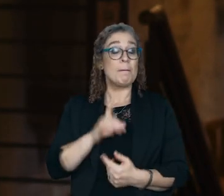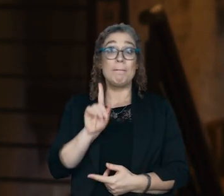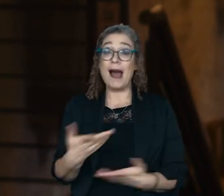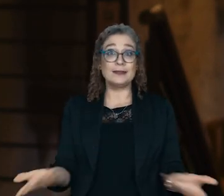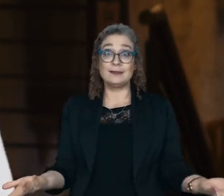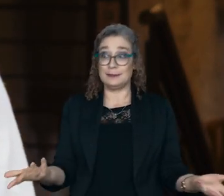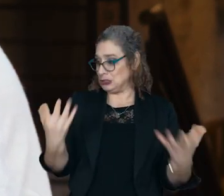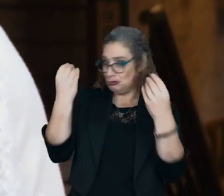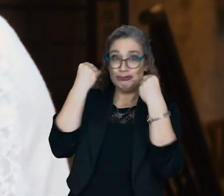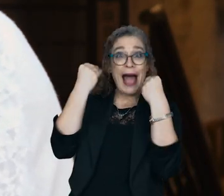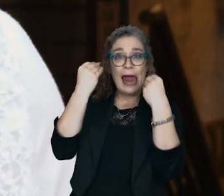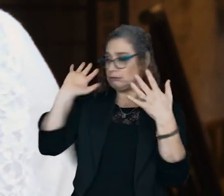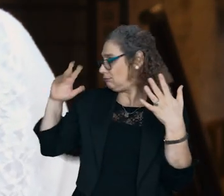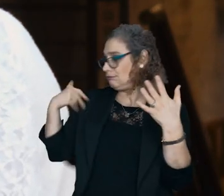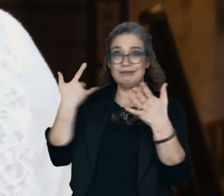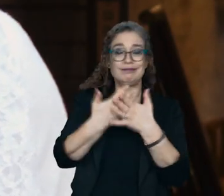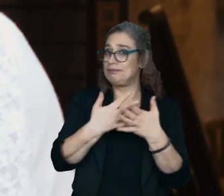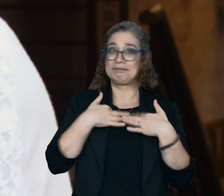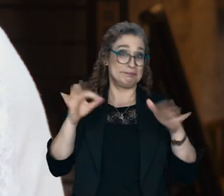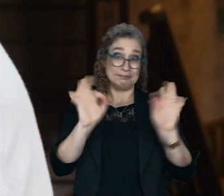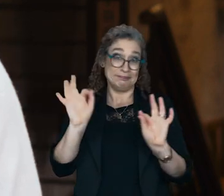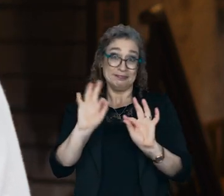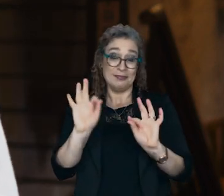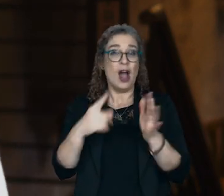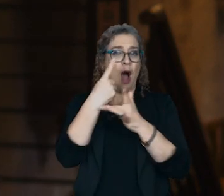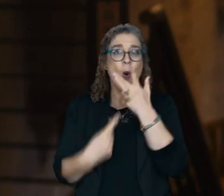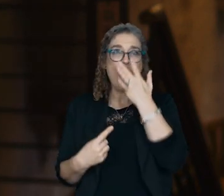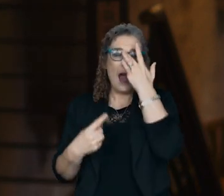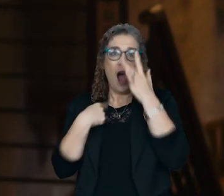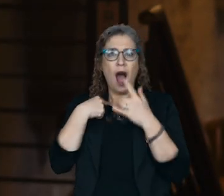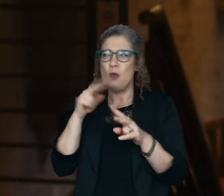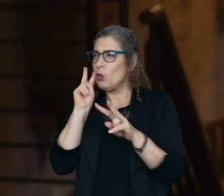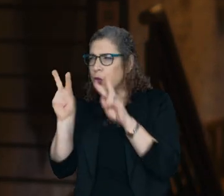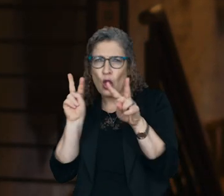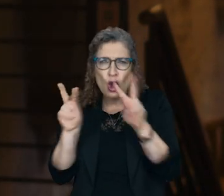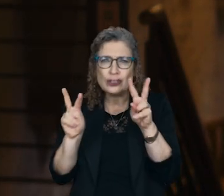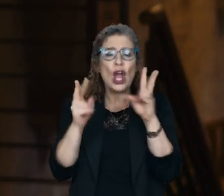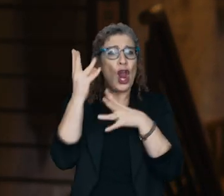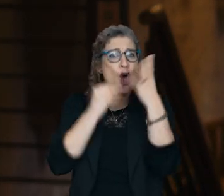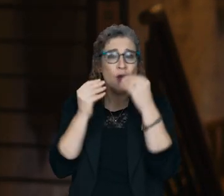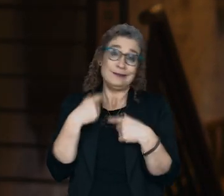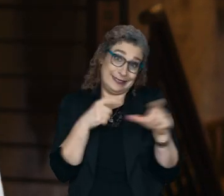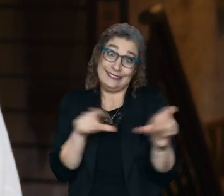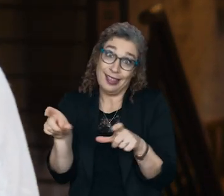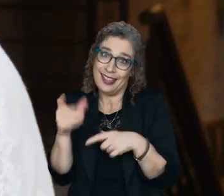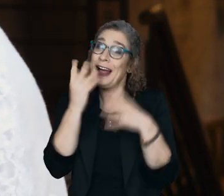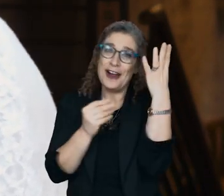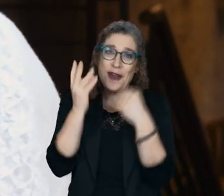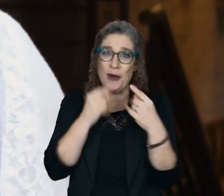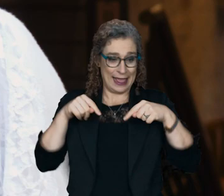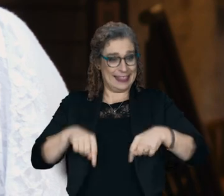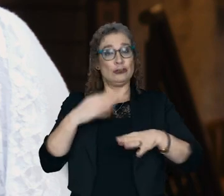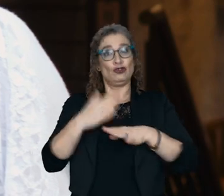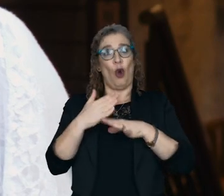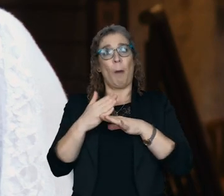training whatsoever over the years, but I have learned and I'm still learning in this job